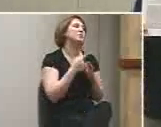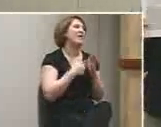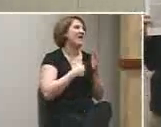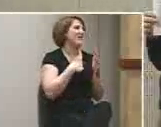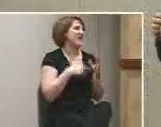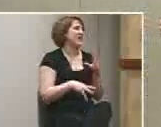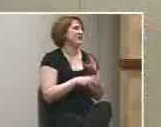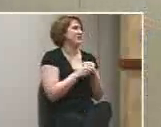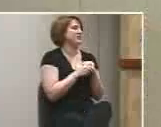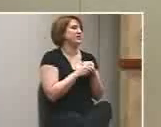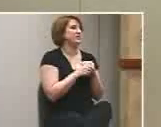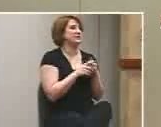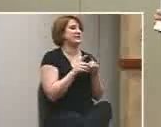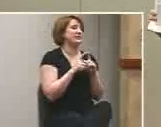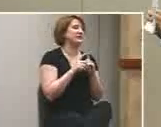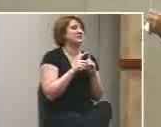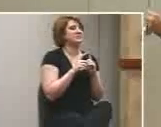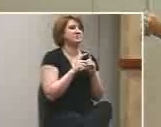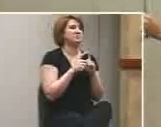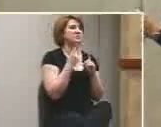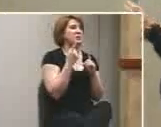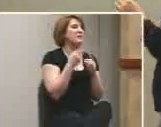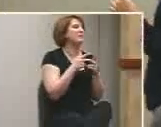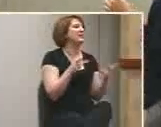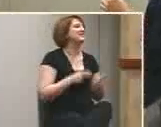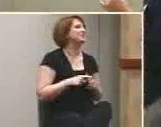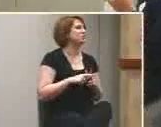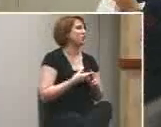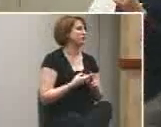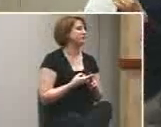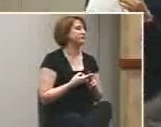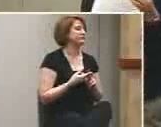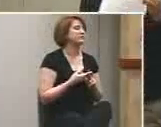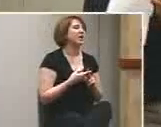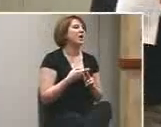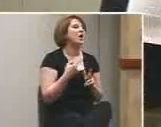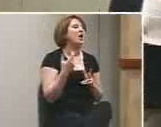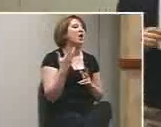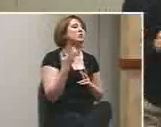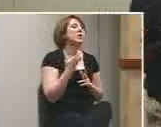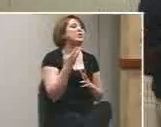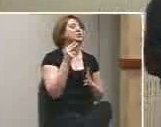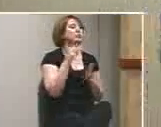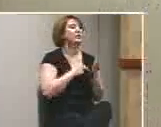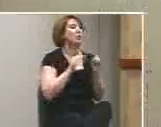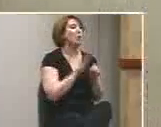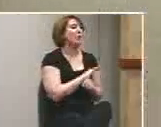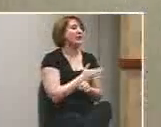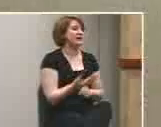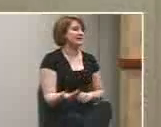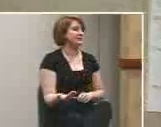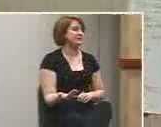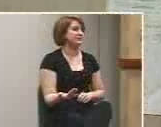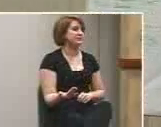added to give us a springboard to jump off to the next thing. So I'd like you to read this whole thing,